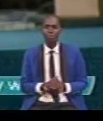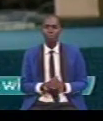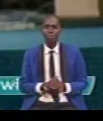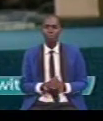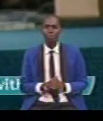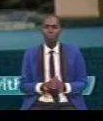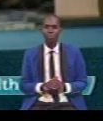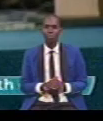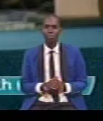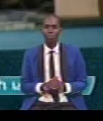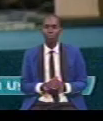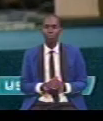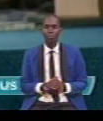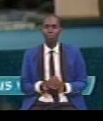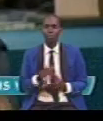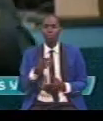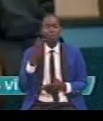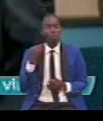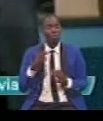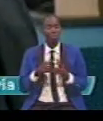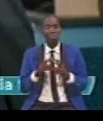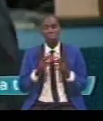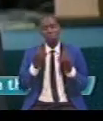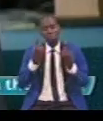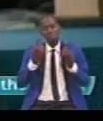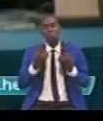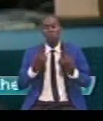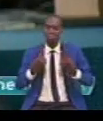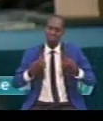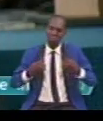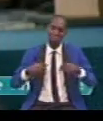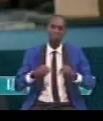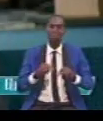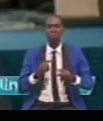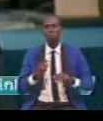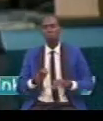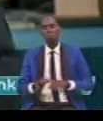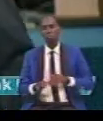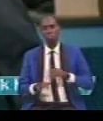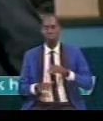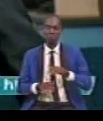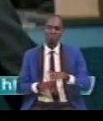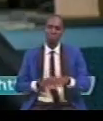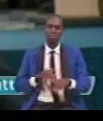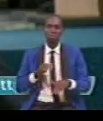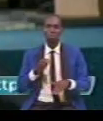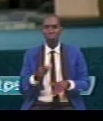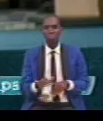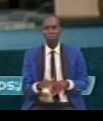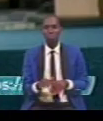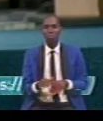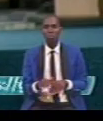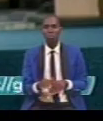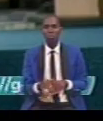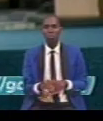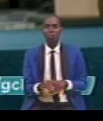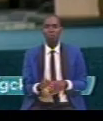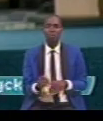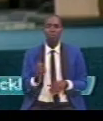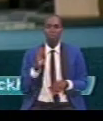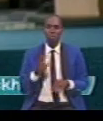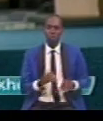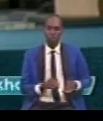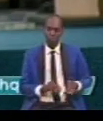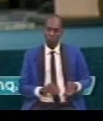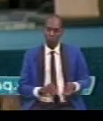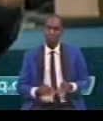one? I was very surprised. I said, okay, let me try. I went there. I finished all the